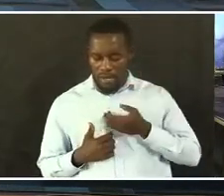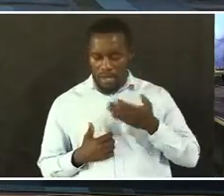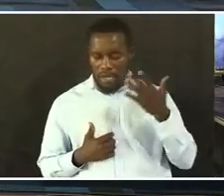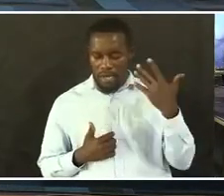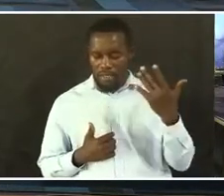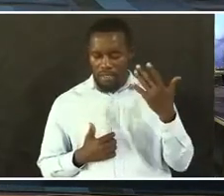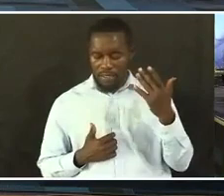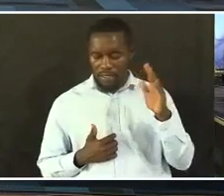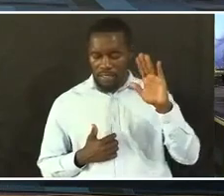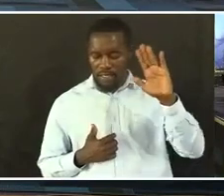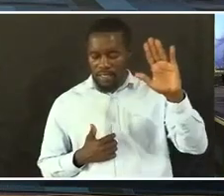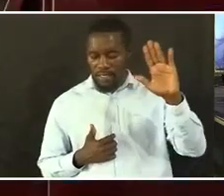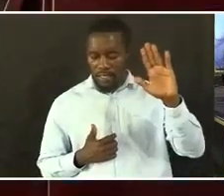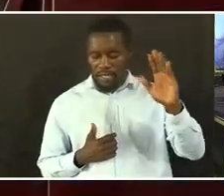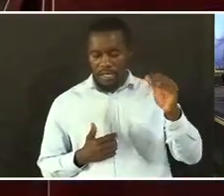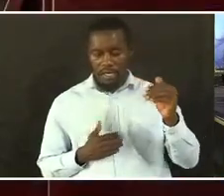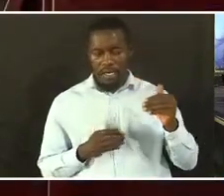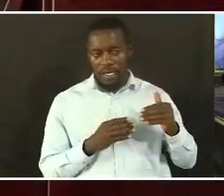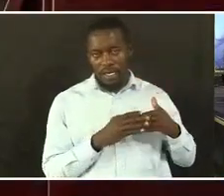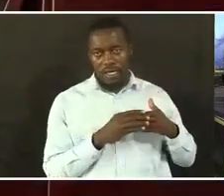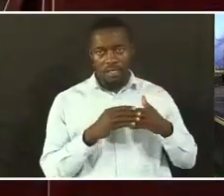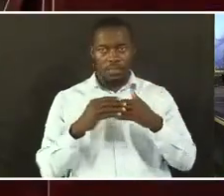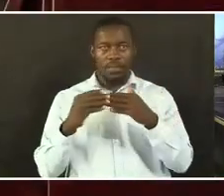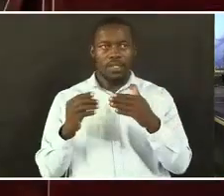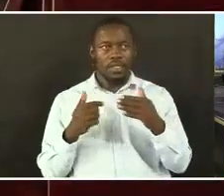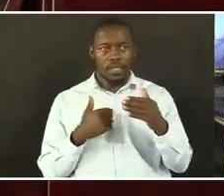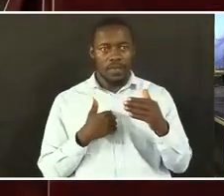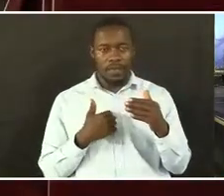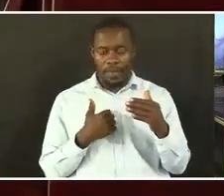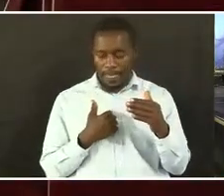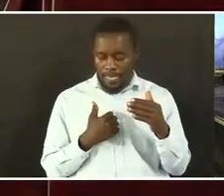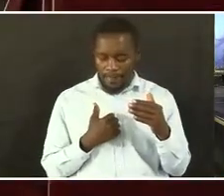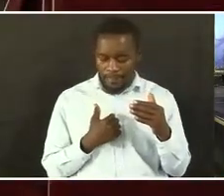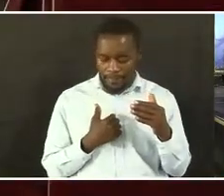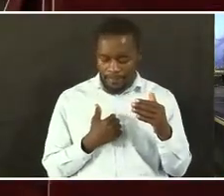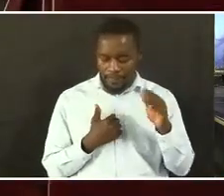own hand. He leadeth me.